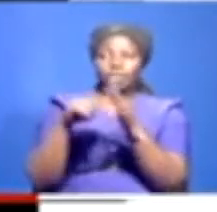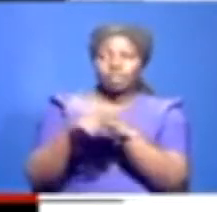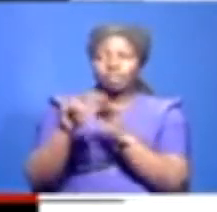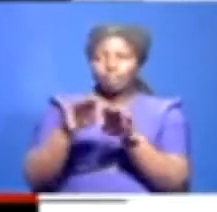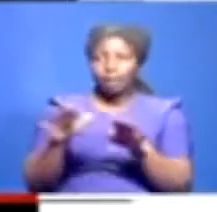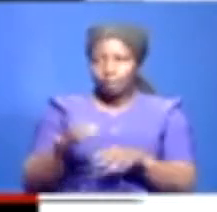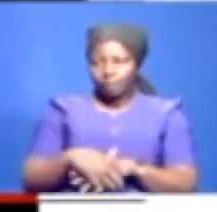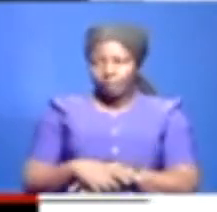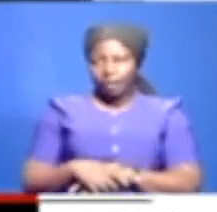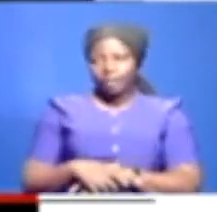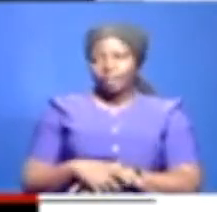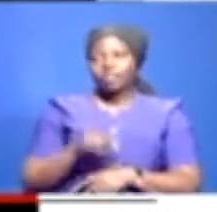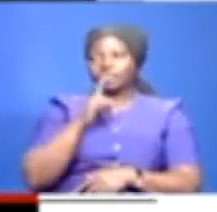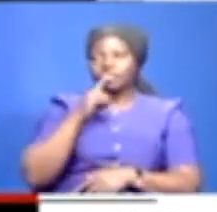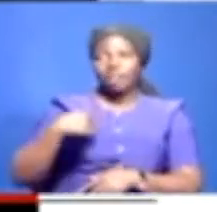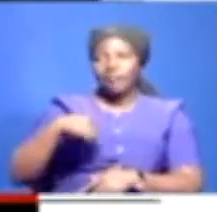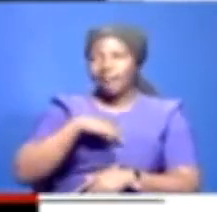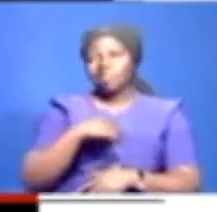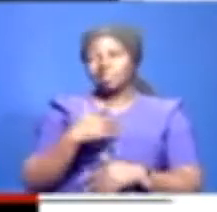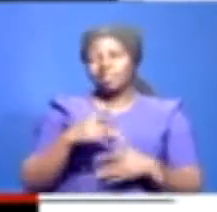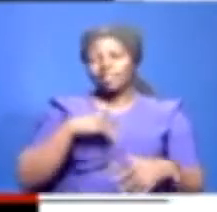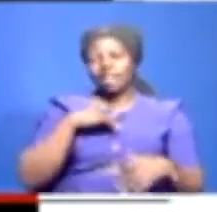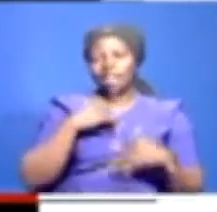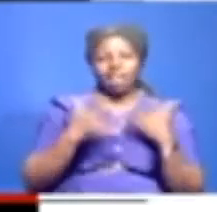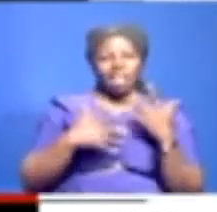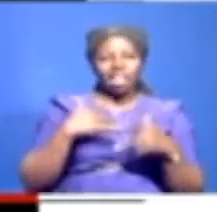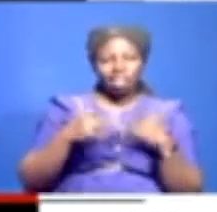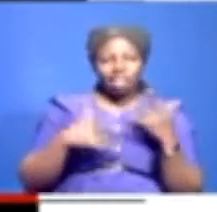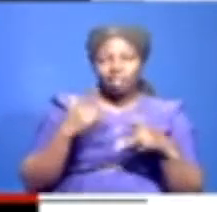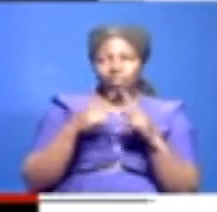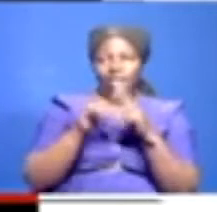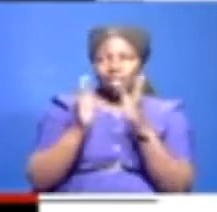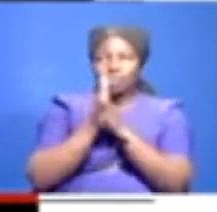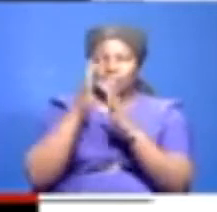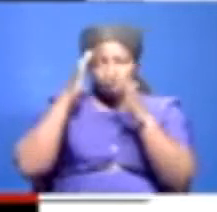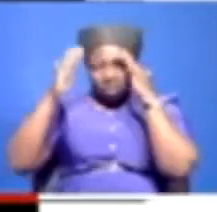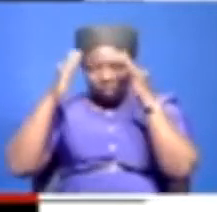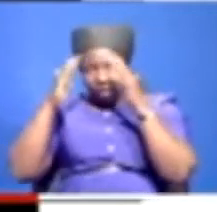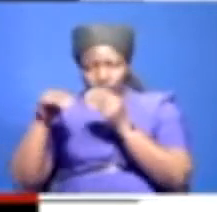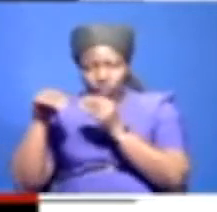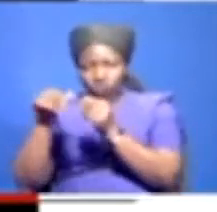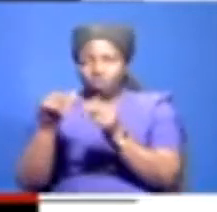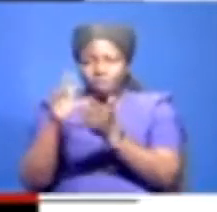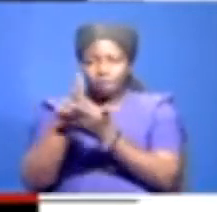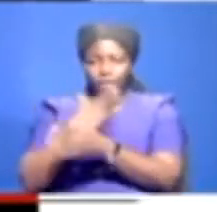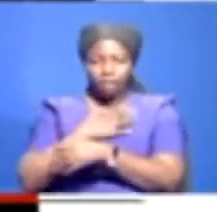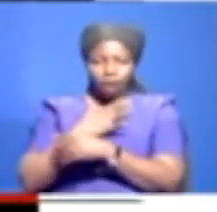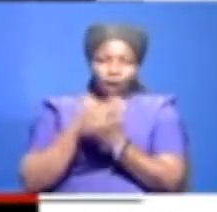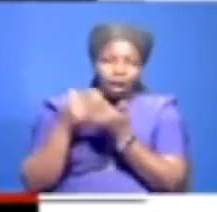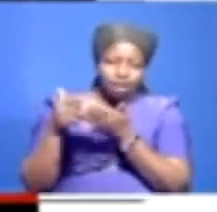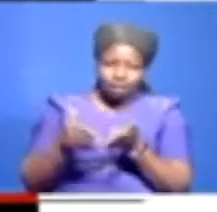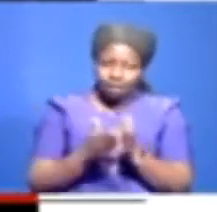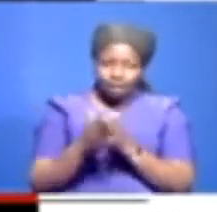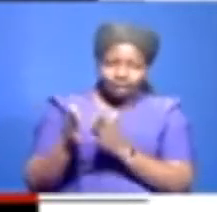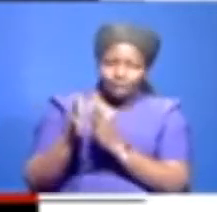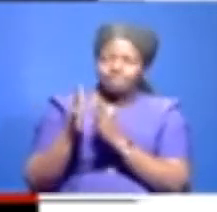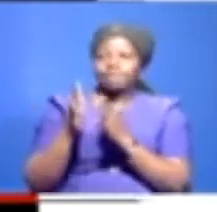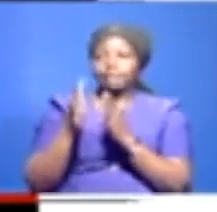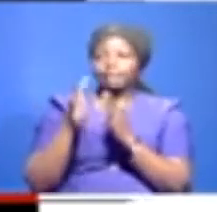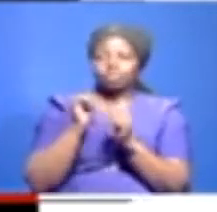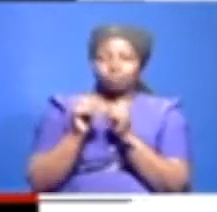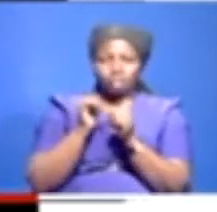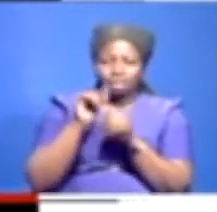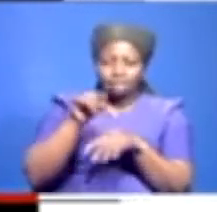are excited to start with at least an innovative solution. And part of our strategy also is that this time we are not just